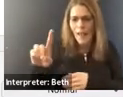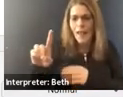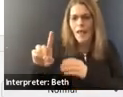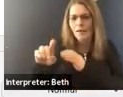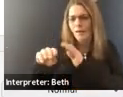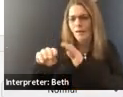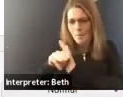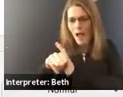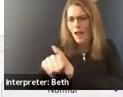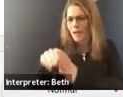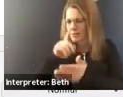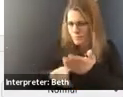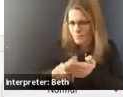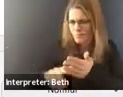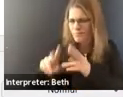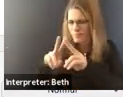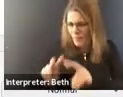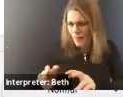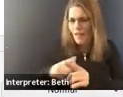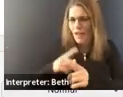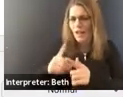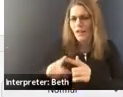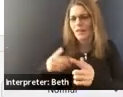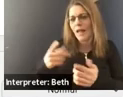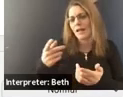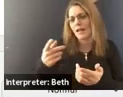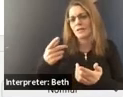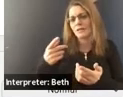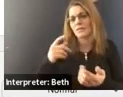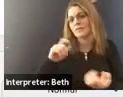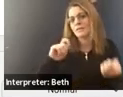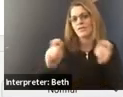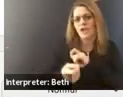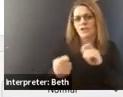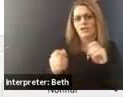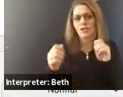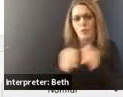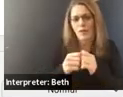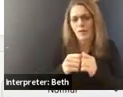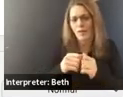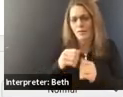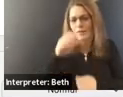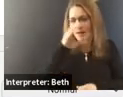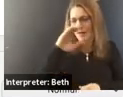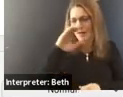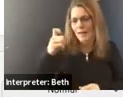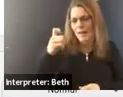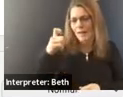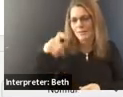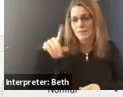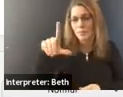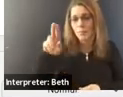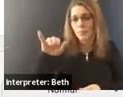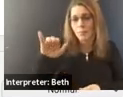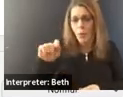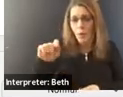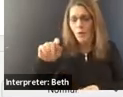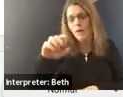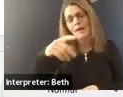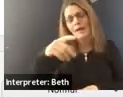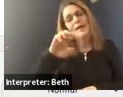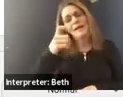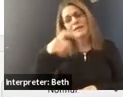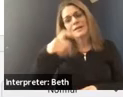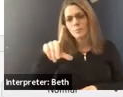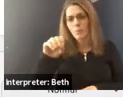right? There's value to both sides, and there's no right and wrong answer, right? Leverage it and leverage what you